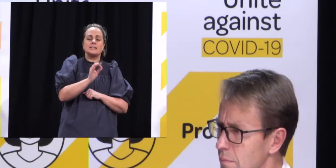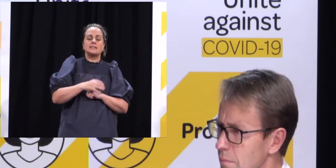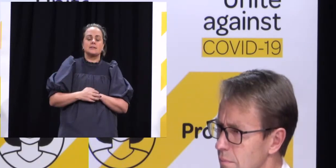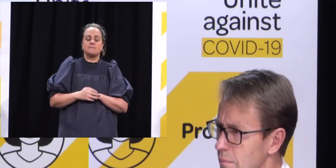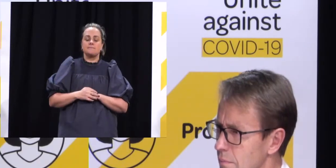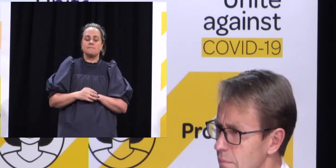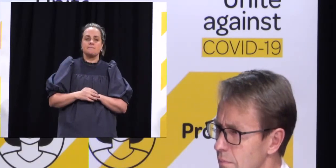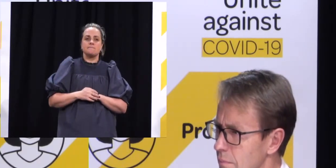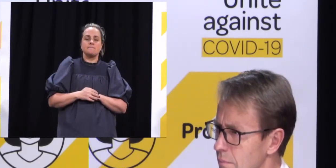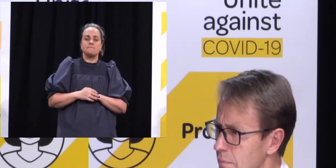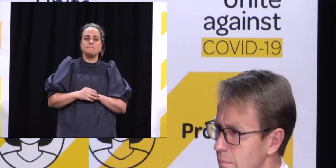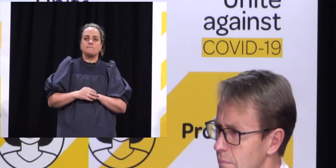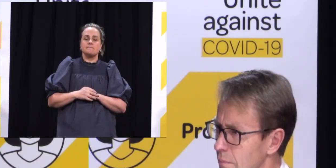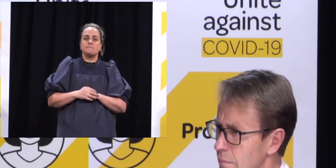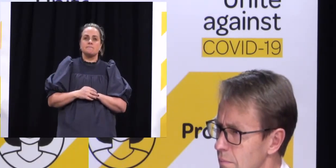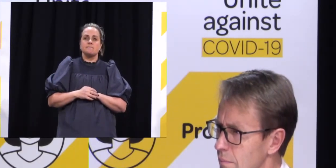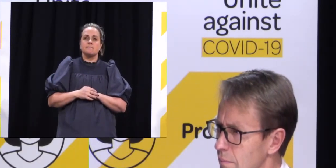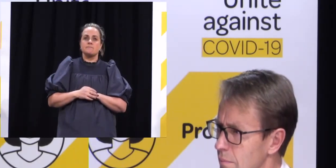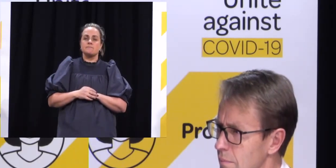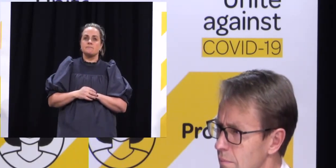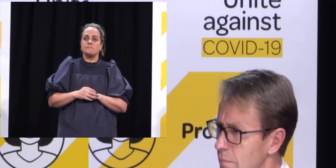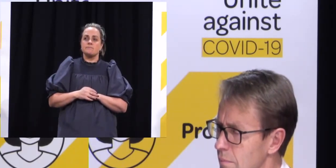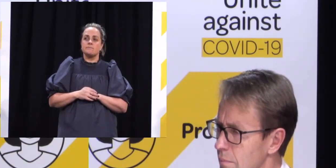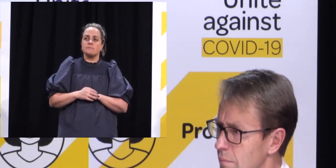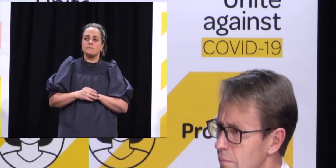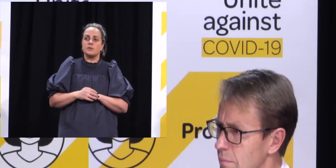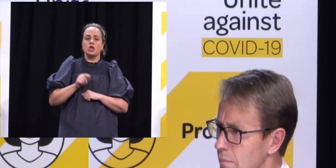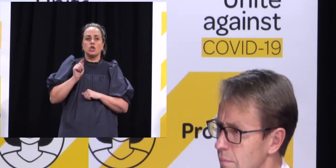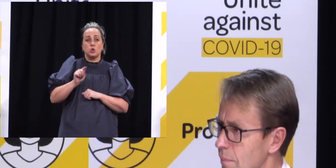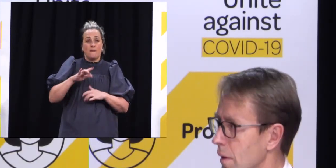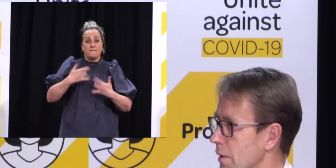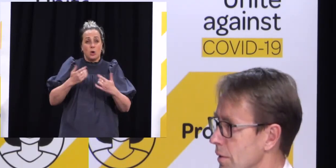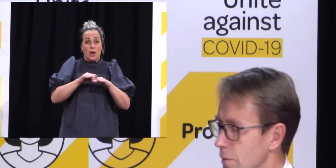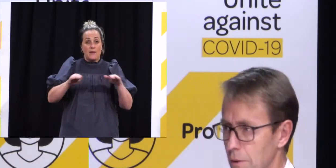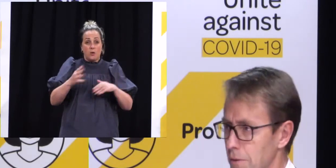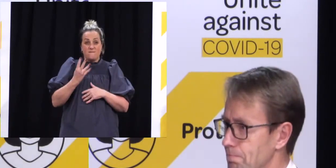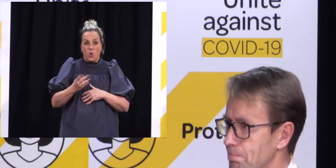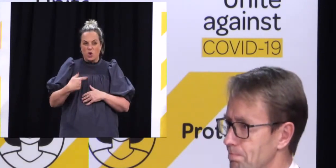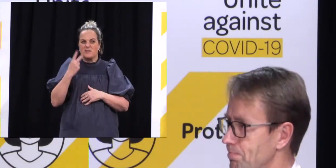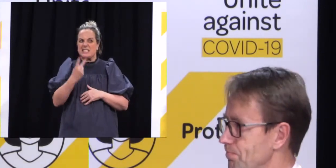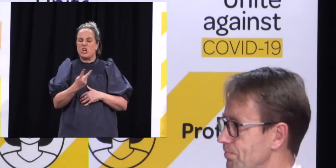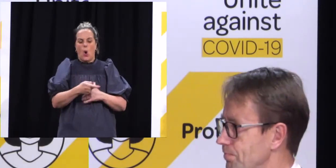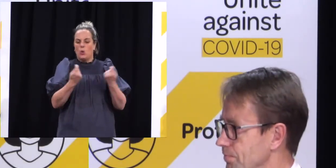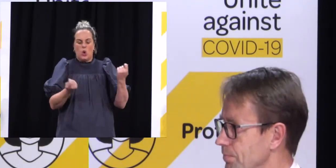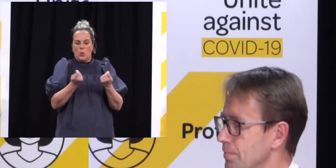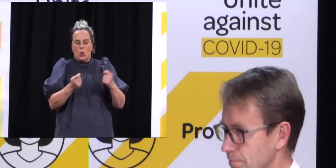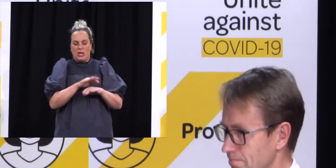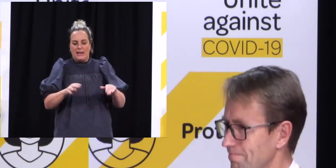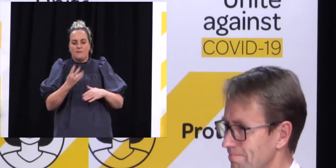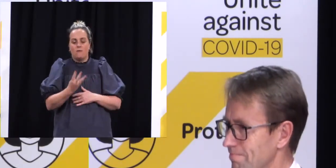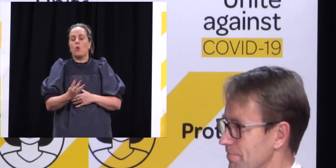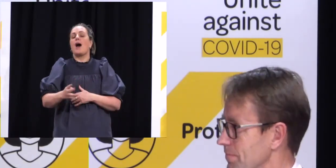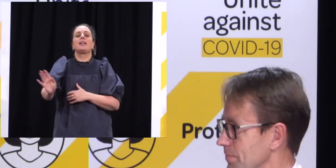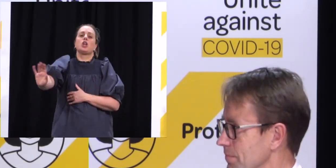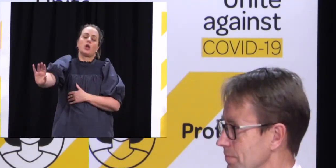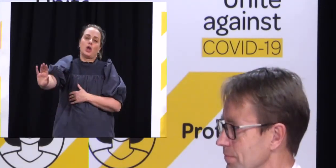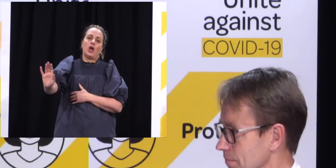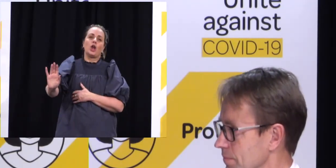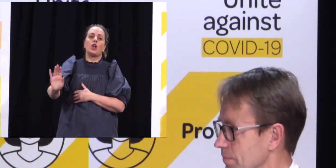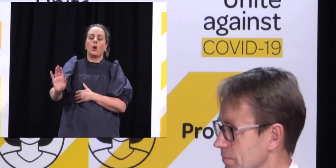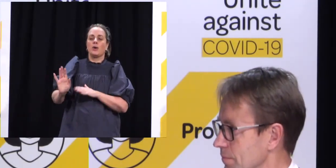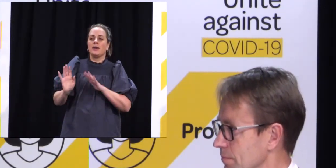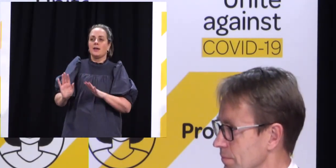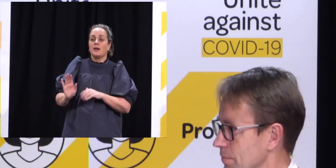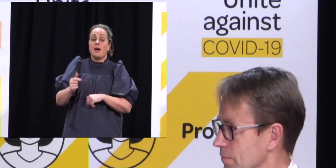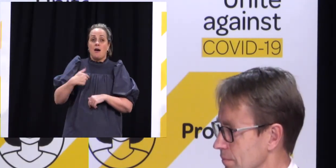signs, that level 4 isn't working? Yeah, no, and so I asked that I do try and get a sense of from